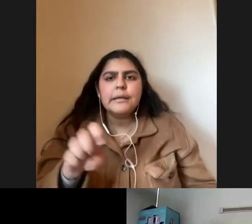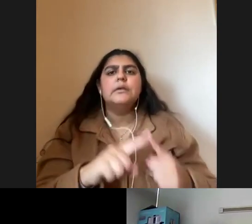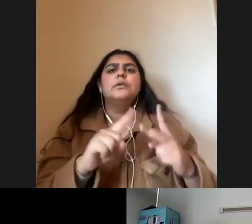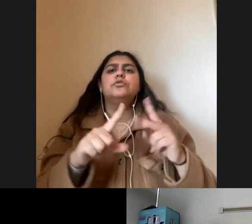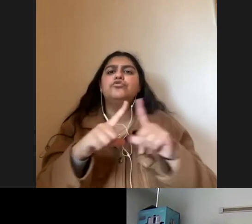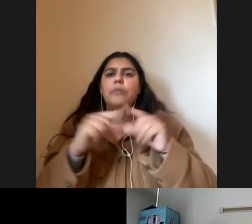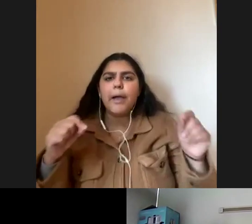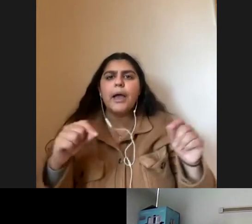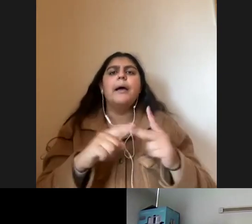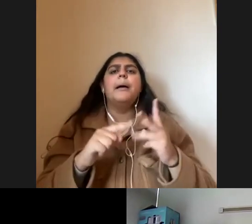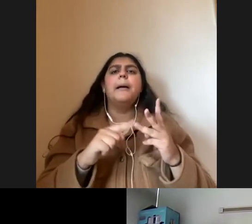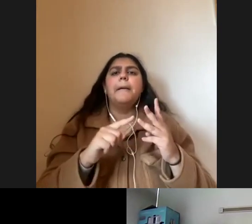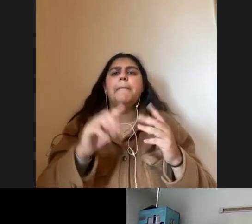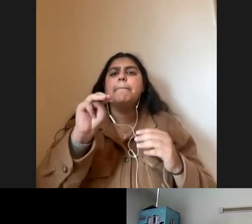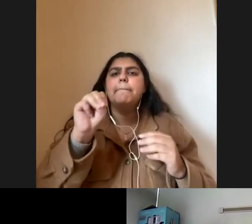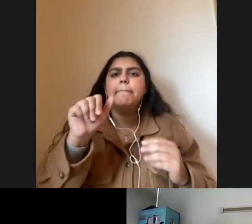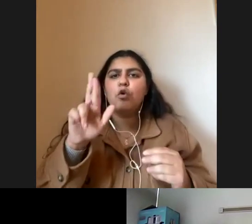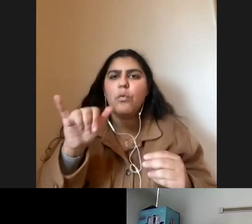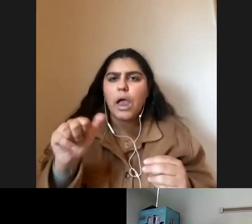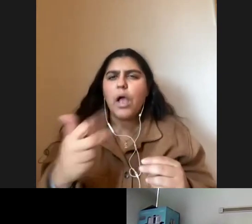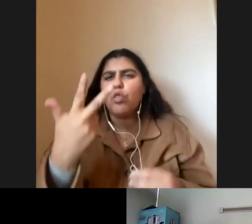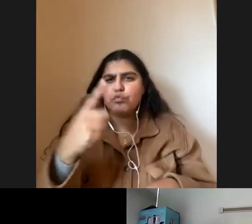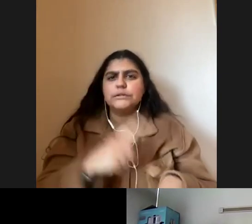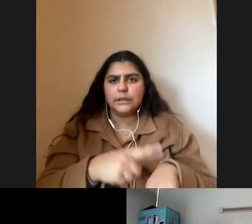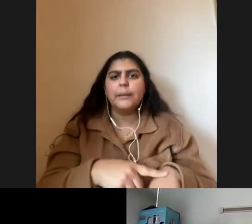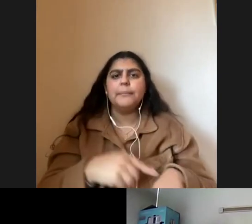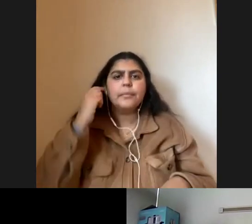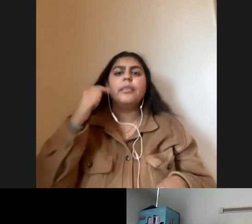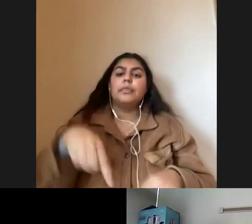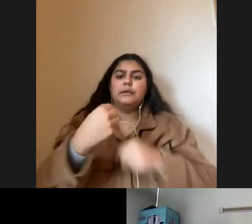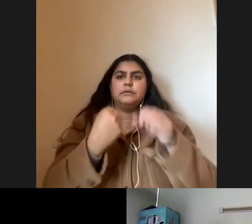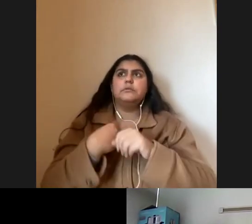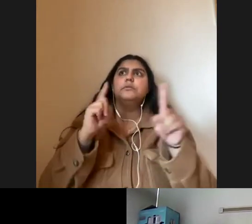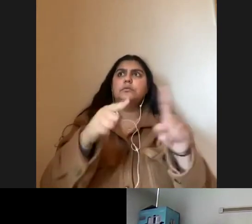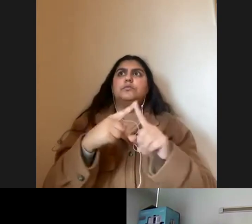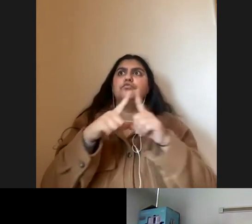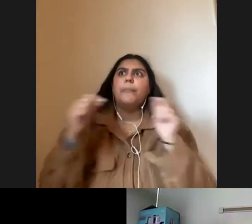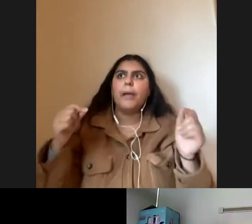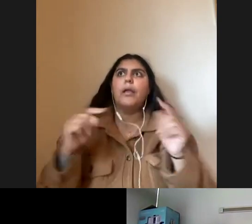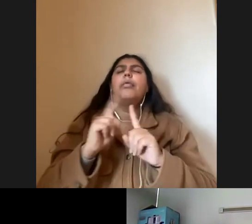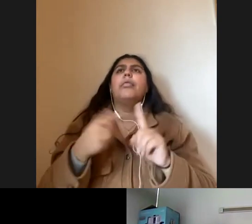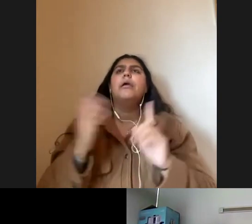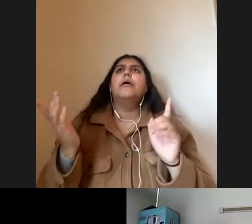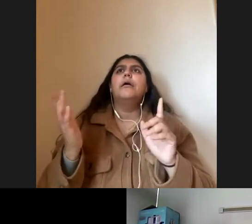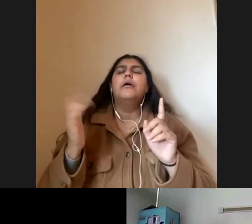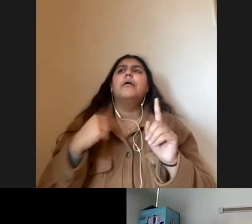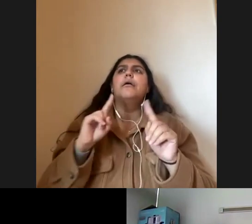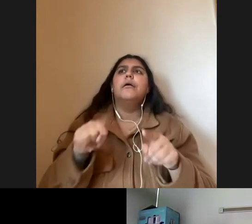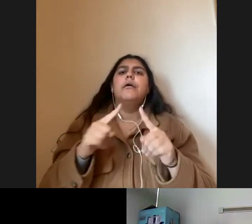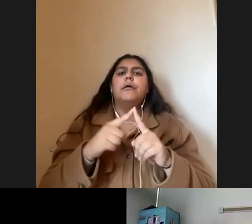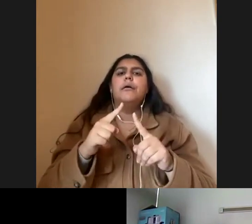other, oh, Maria. So that was 3 times. This year, I just went to Japan and then I went to like